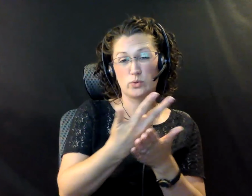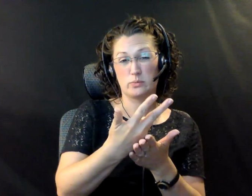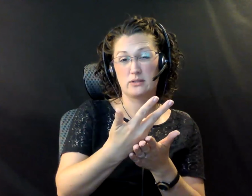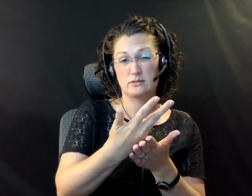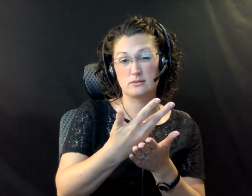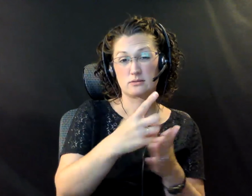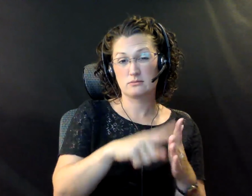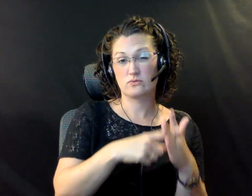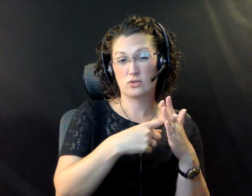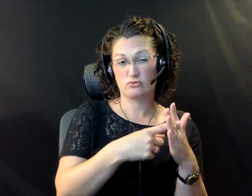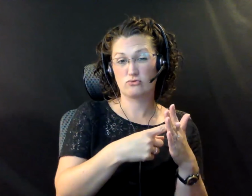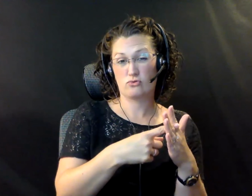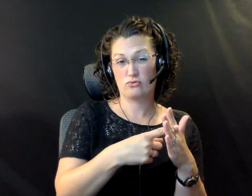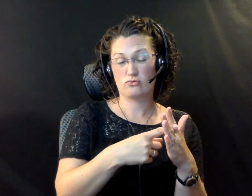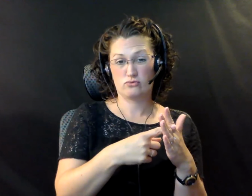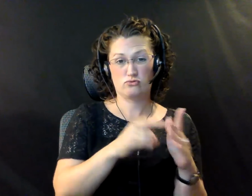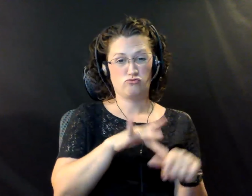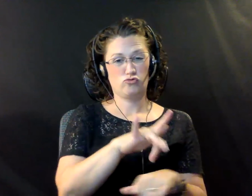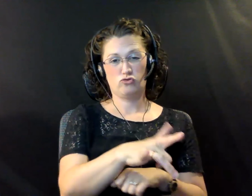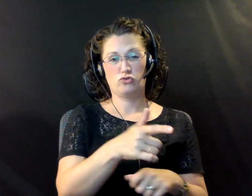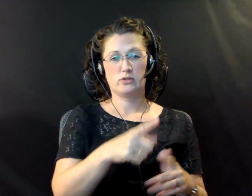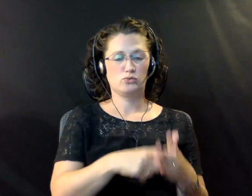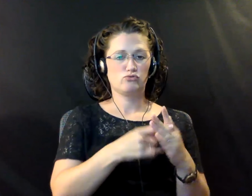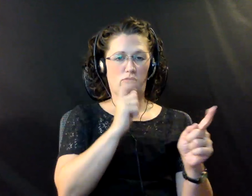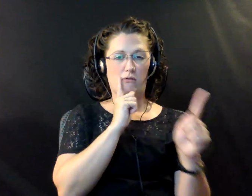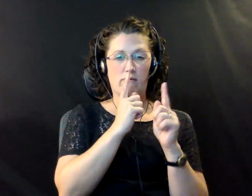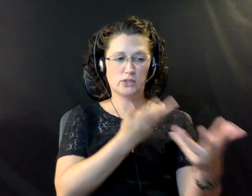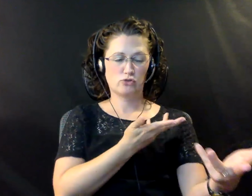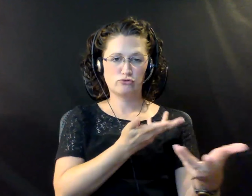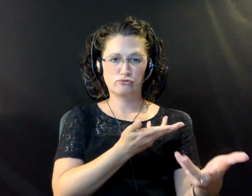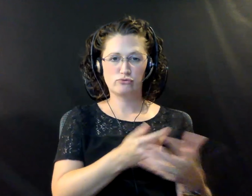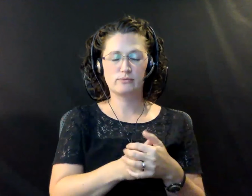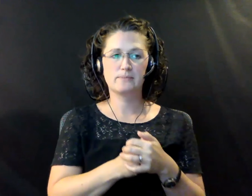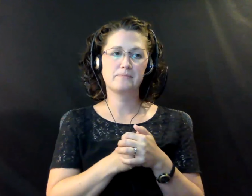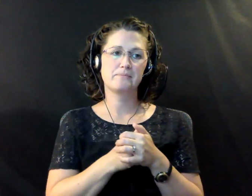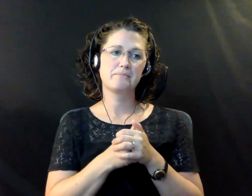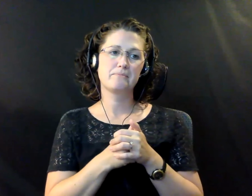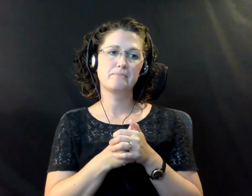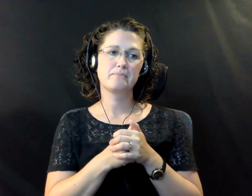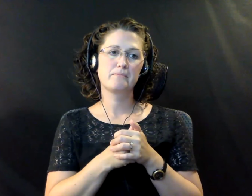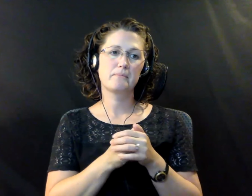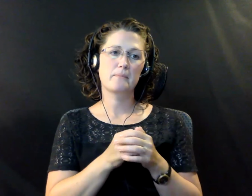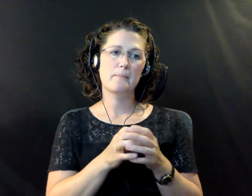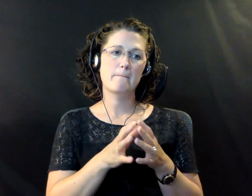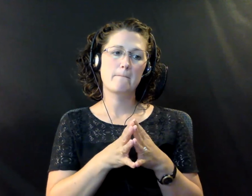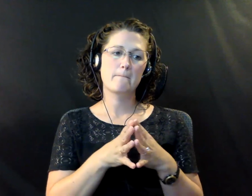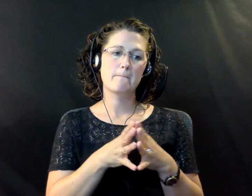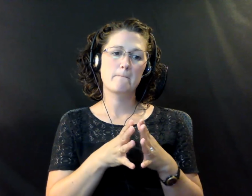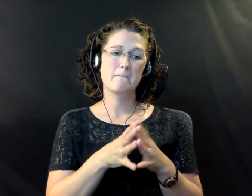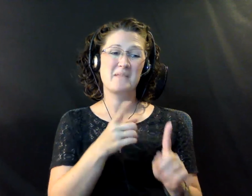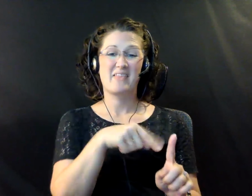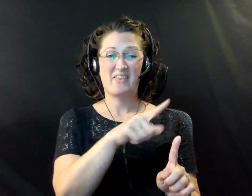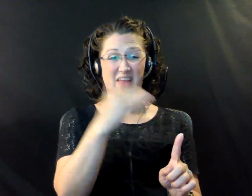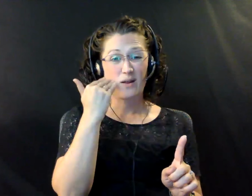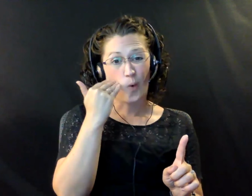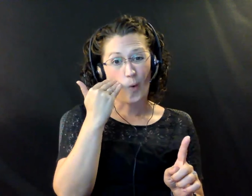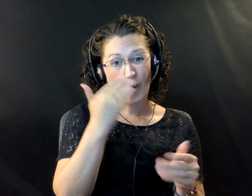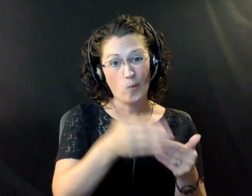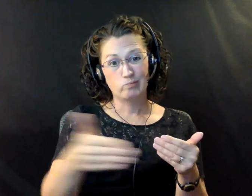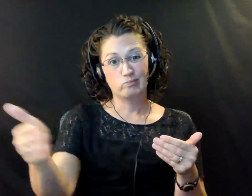start, just to start having those conversations, and they end up knowing where they can go when they have